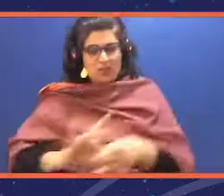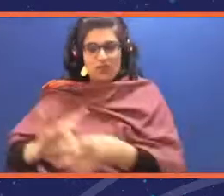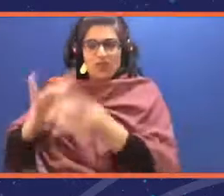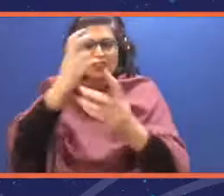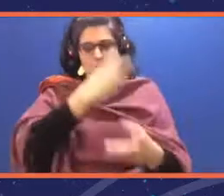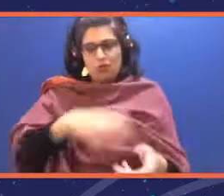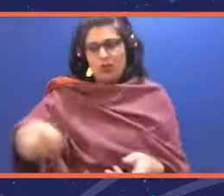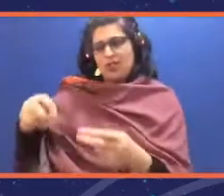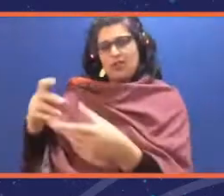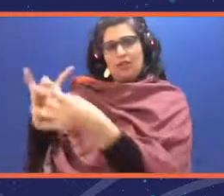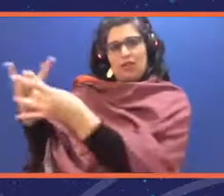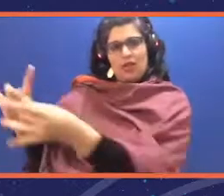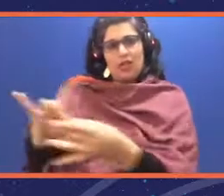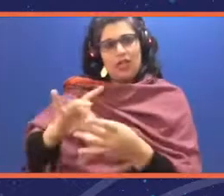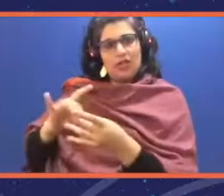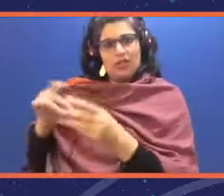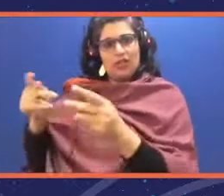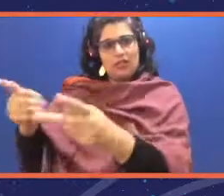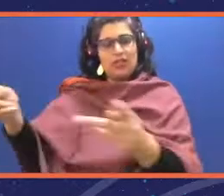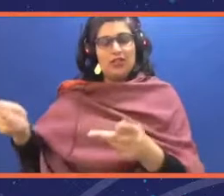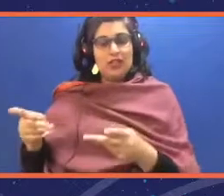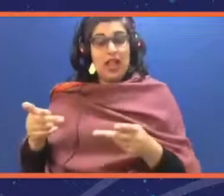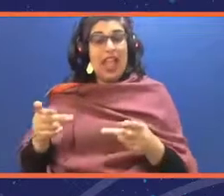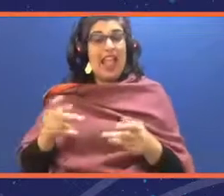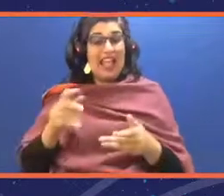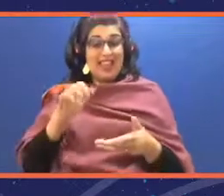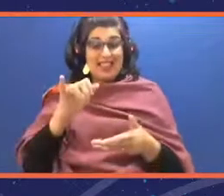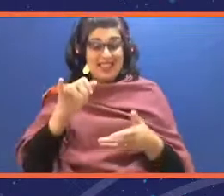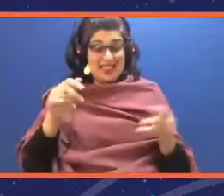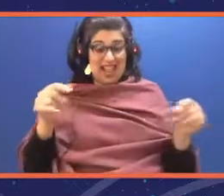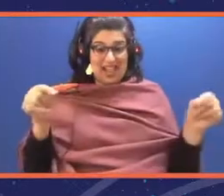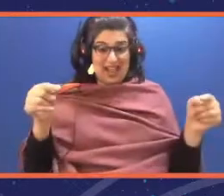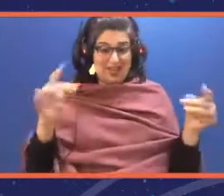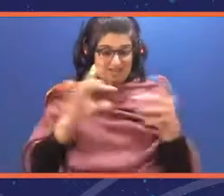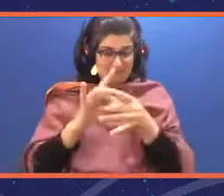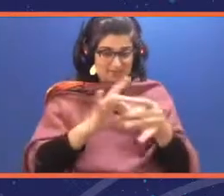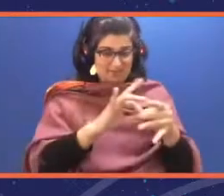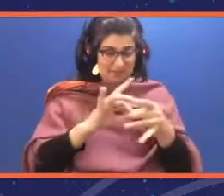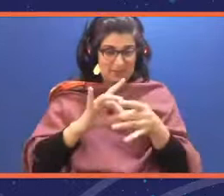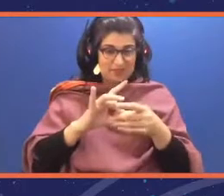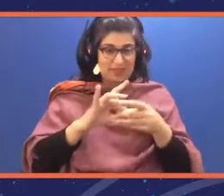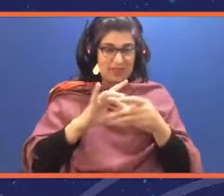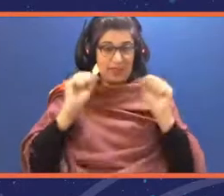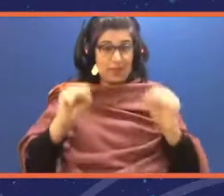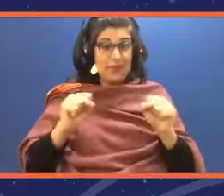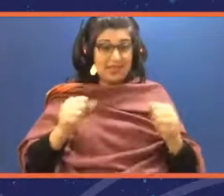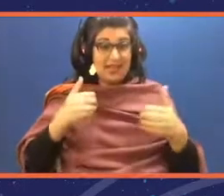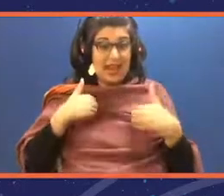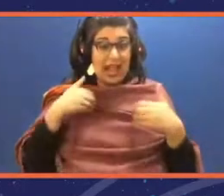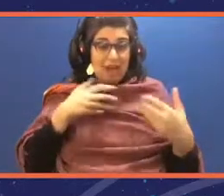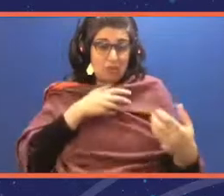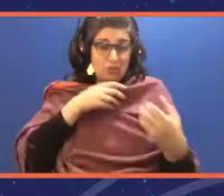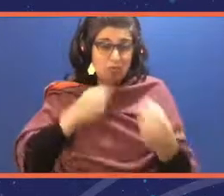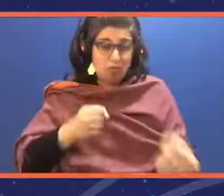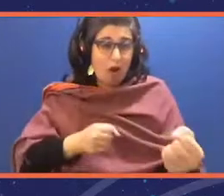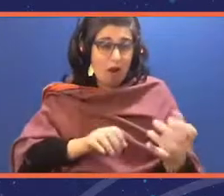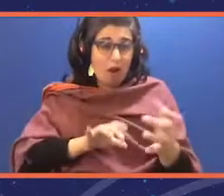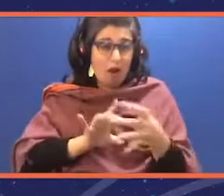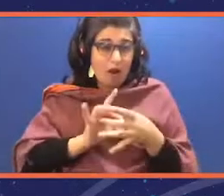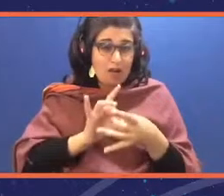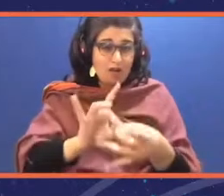And grief is a huge part of that ability to have strong relationships. If we can't